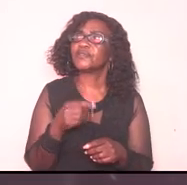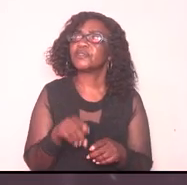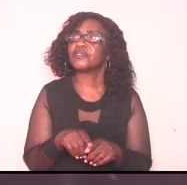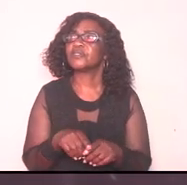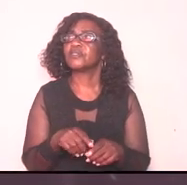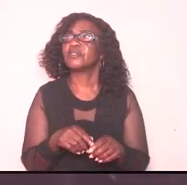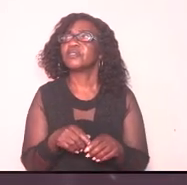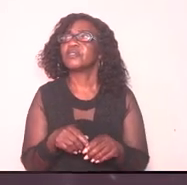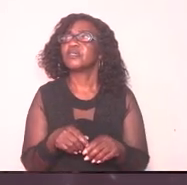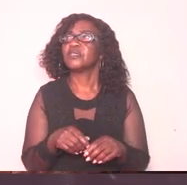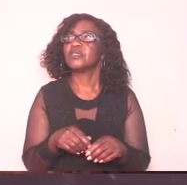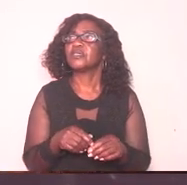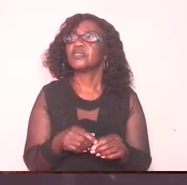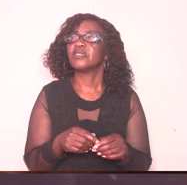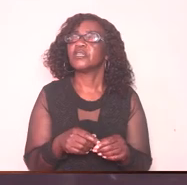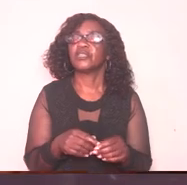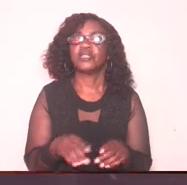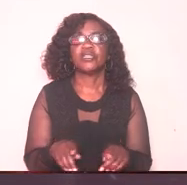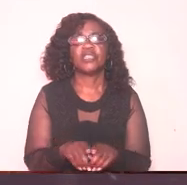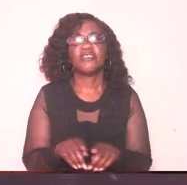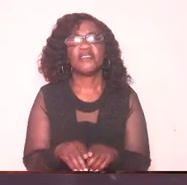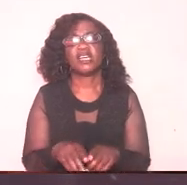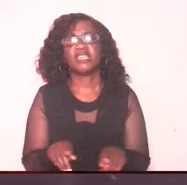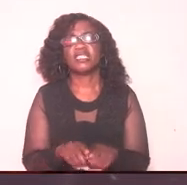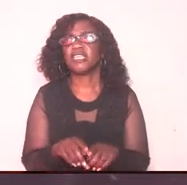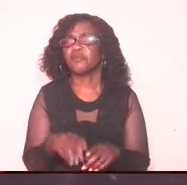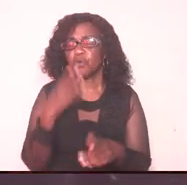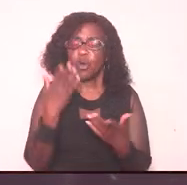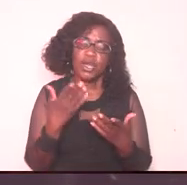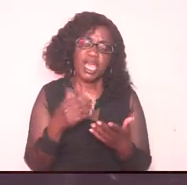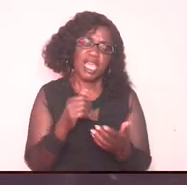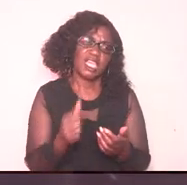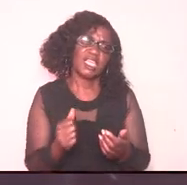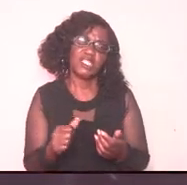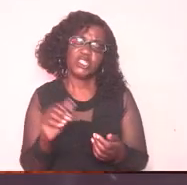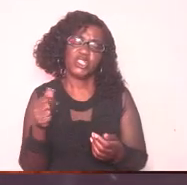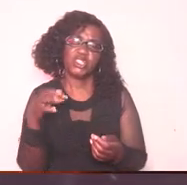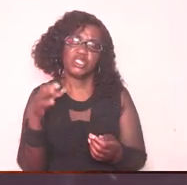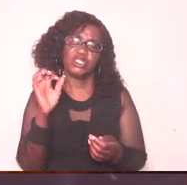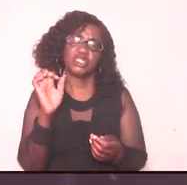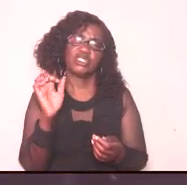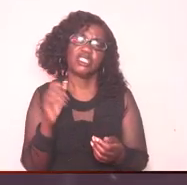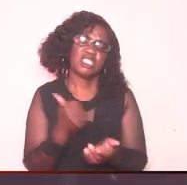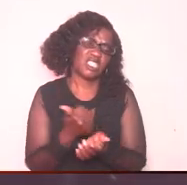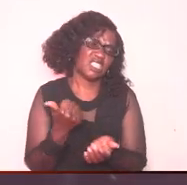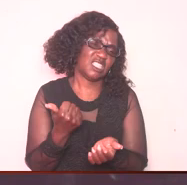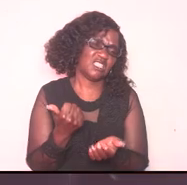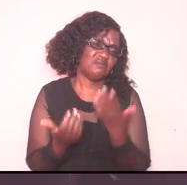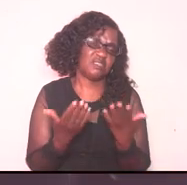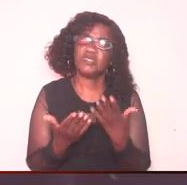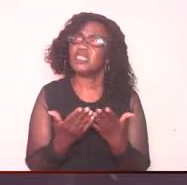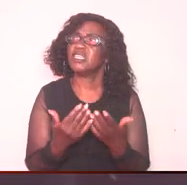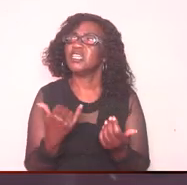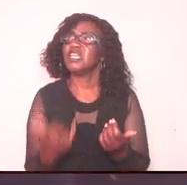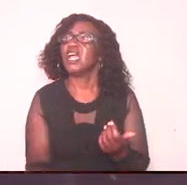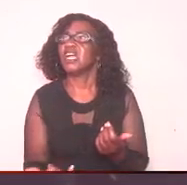in this debate. We were not here necessarily to evaluate the ages and, well, I think 16 is probably younger